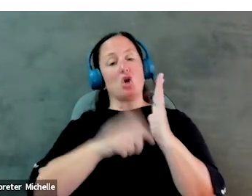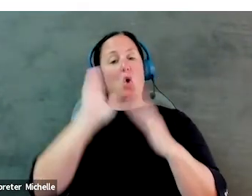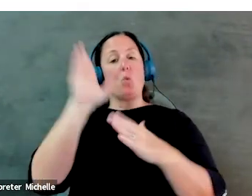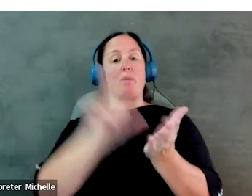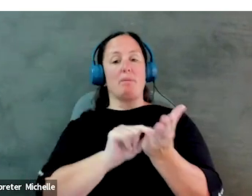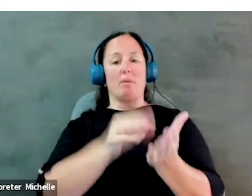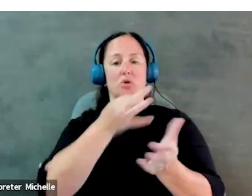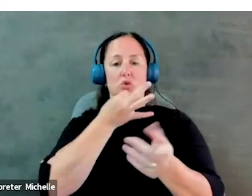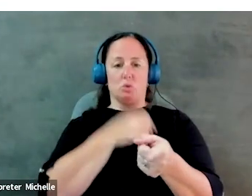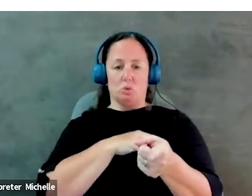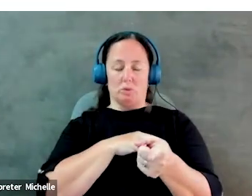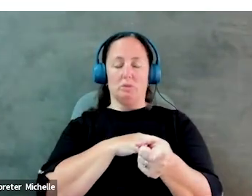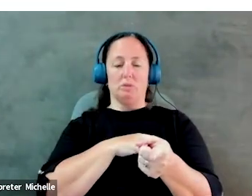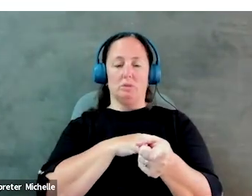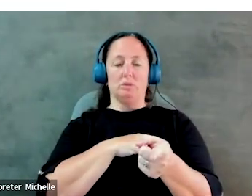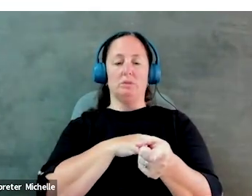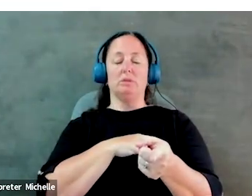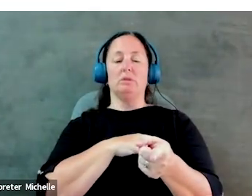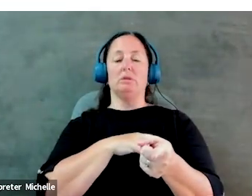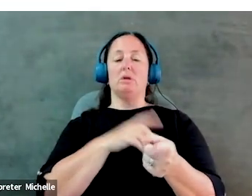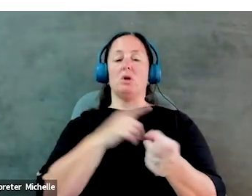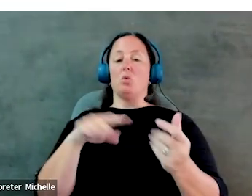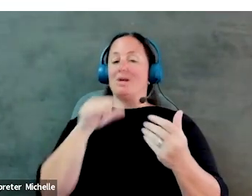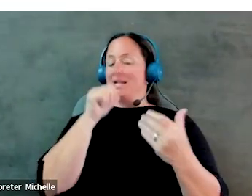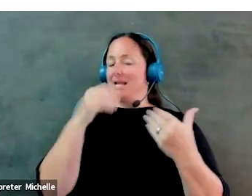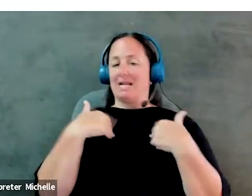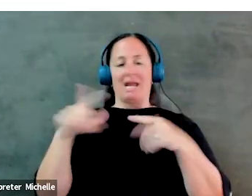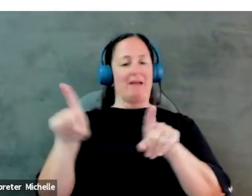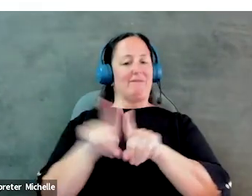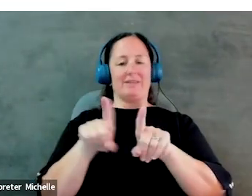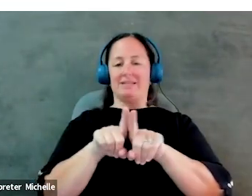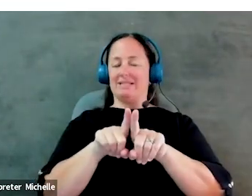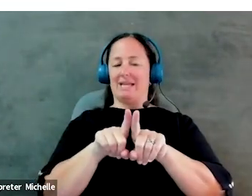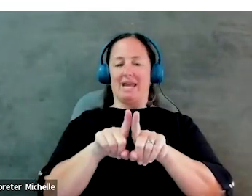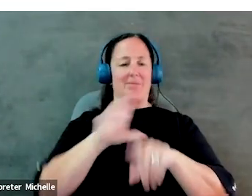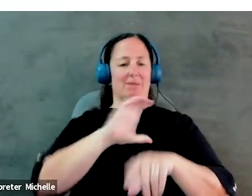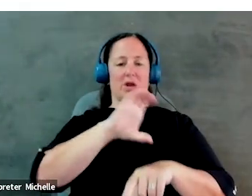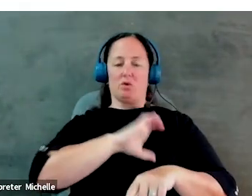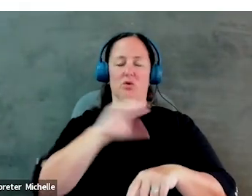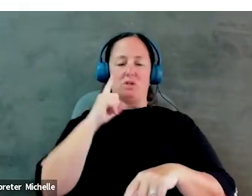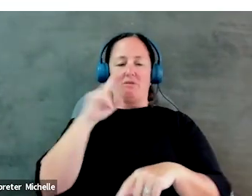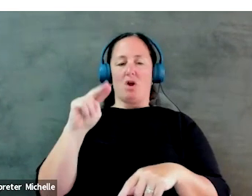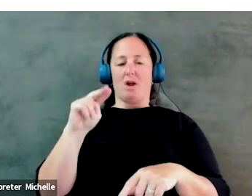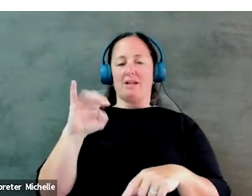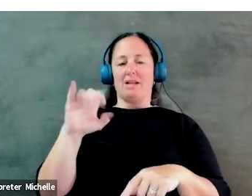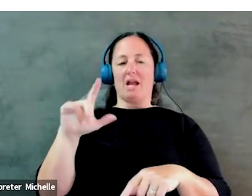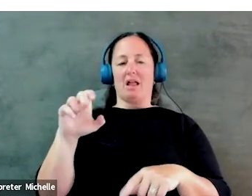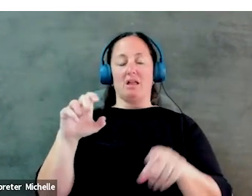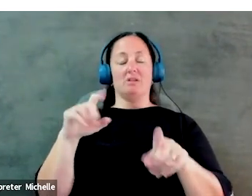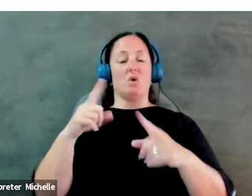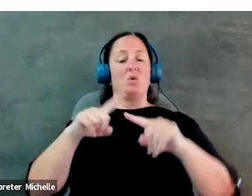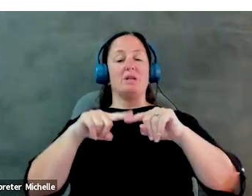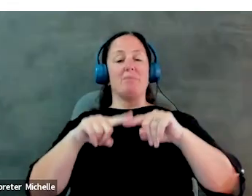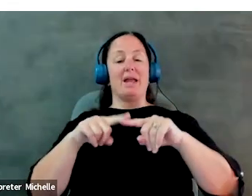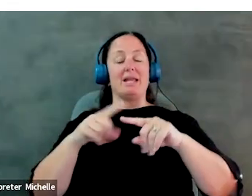will be published soon. And we didn't have the same characteristics that we saw in nickel. This means